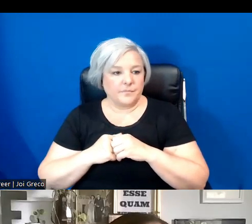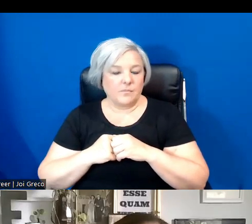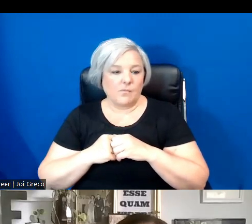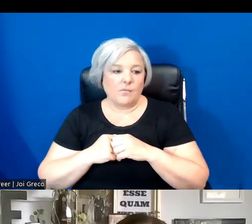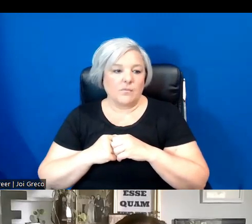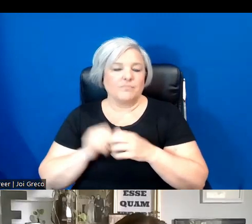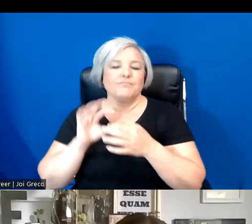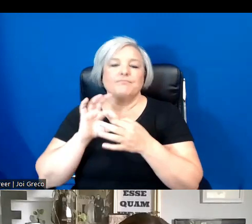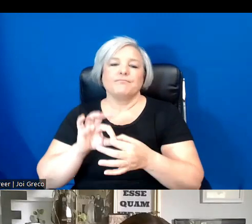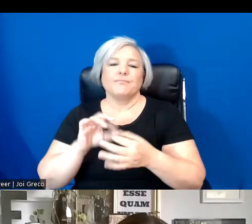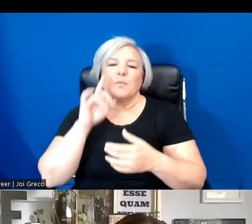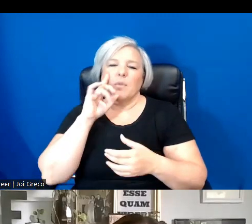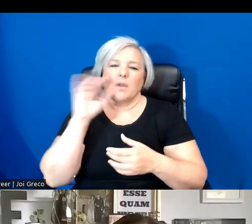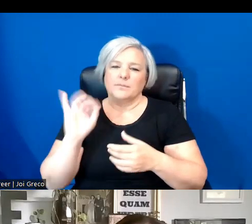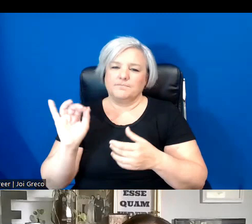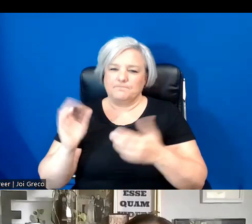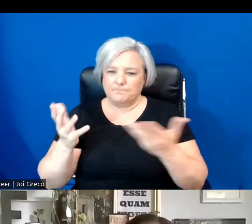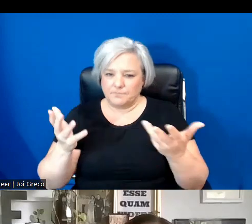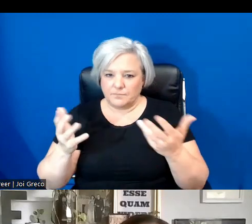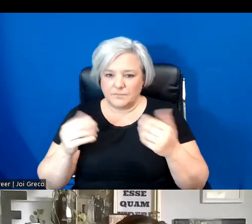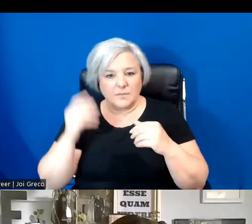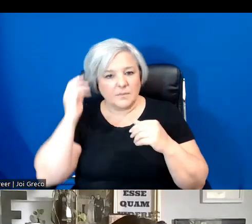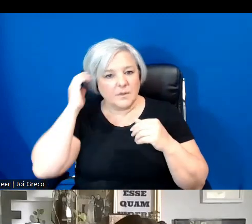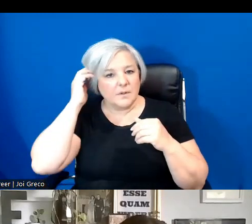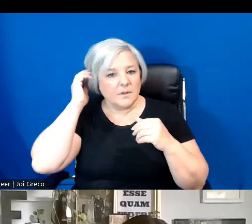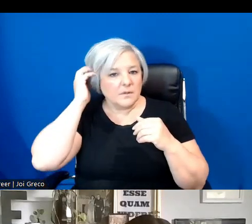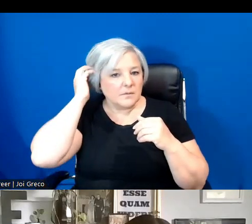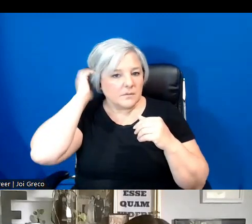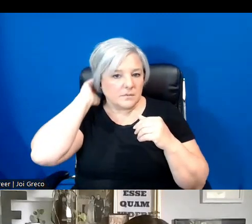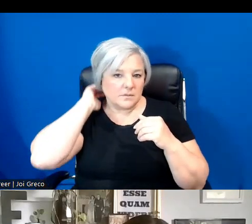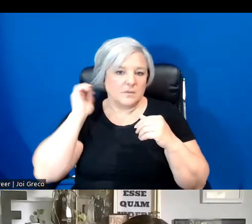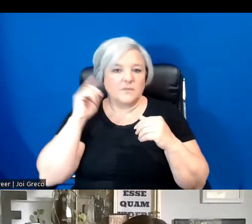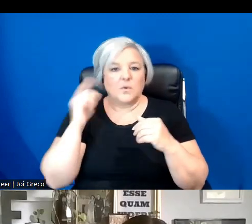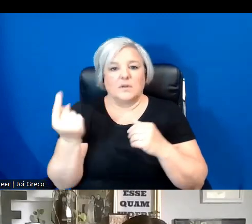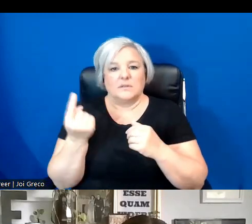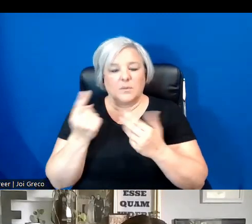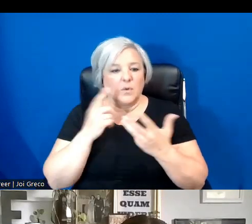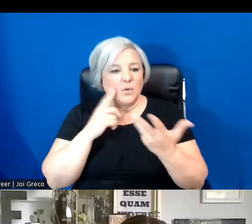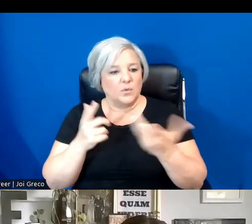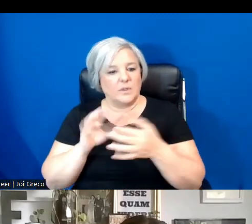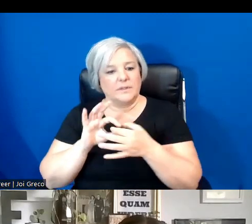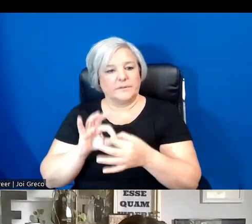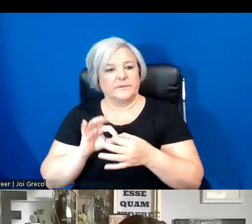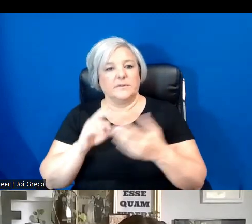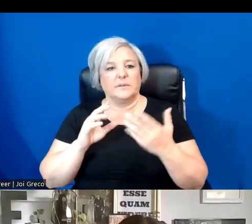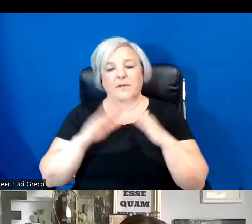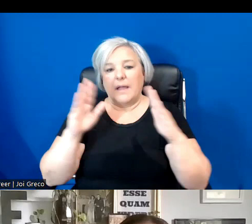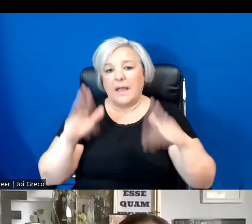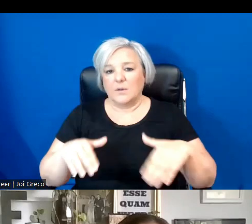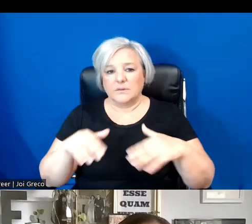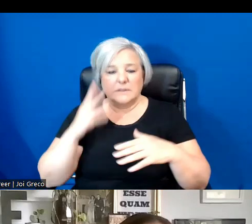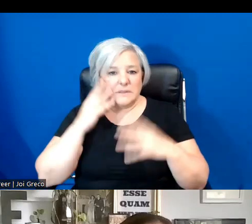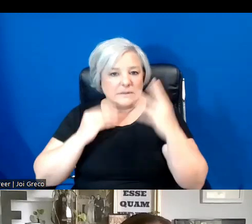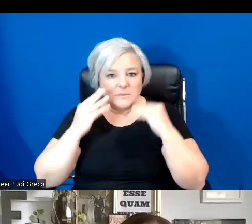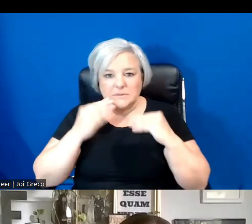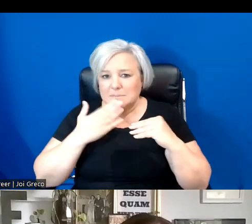In terms of what that looks like, for someone who might be traditionally focused on child maltreatment and adverse childhood experiences,